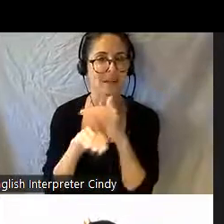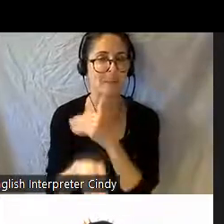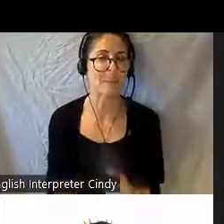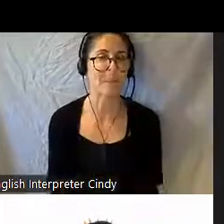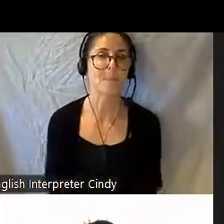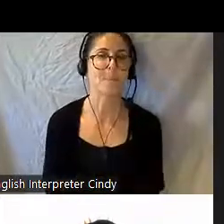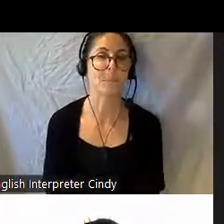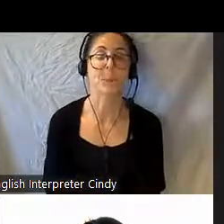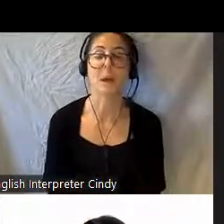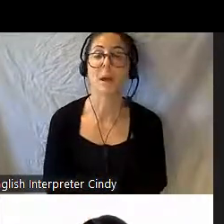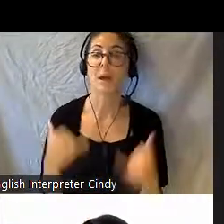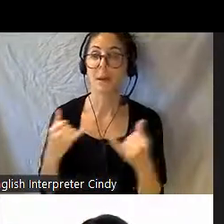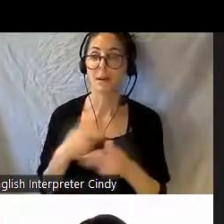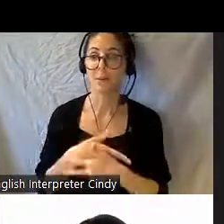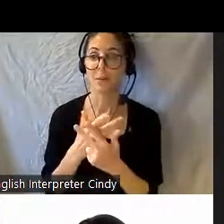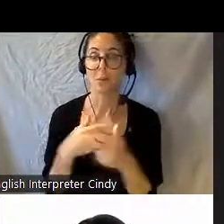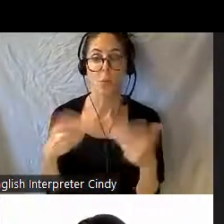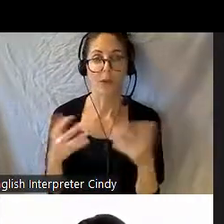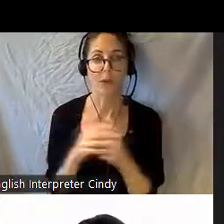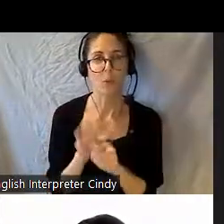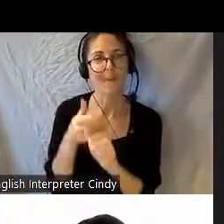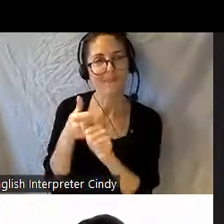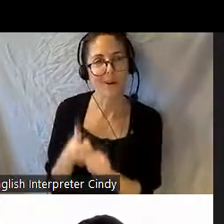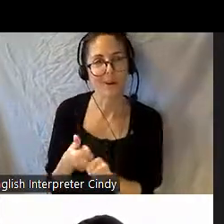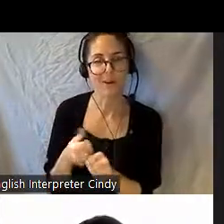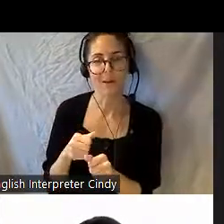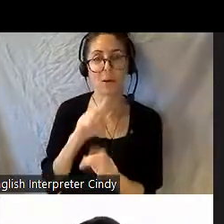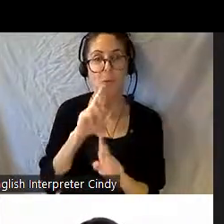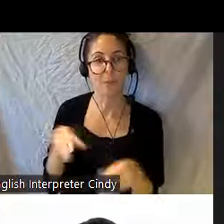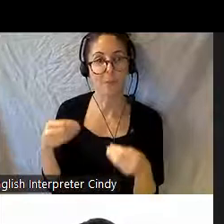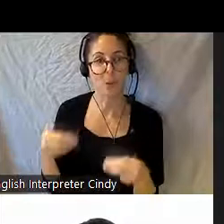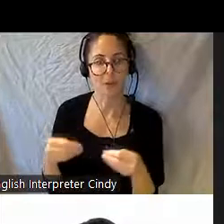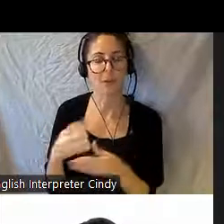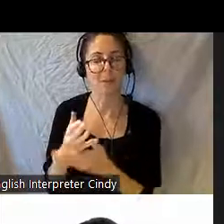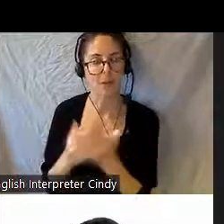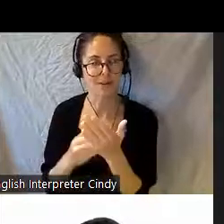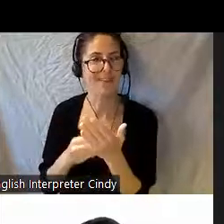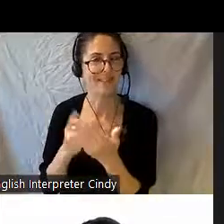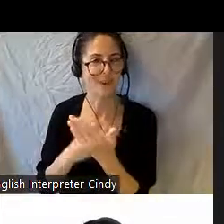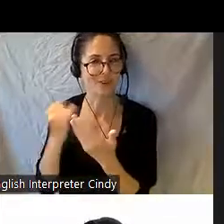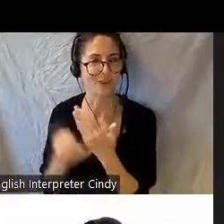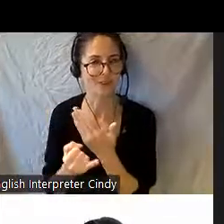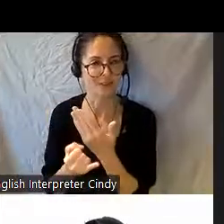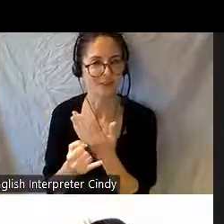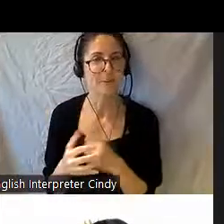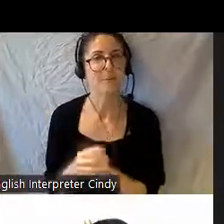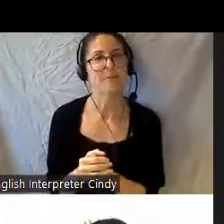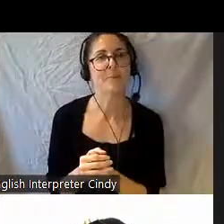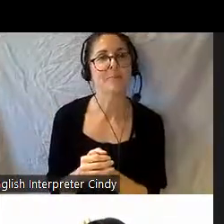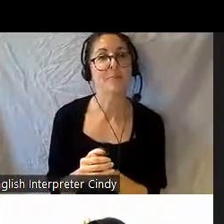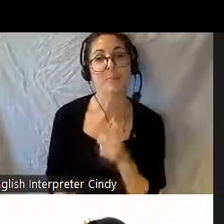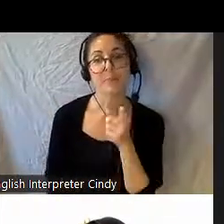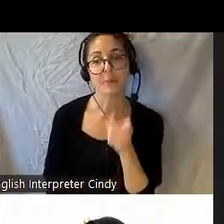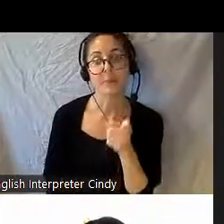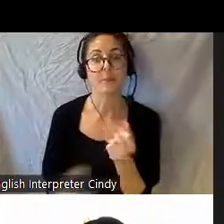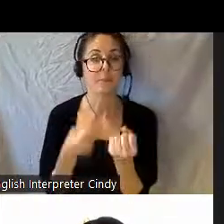So the webinar today will be based on a report WomenACT completed as part of our project on senior immigrant women, risk of economic abuse. This project was